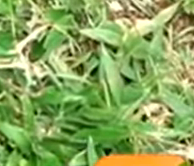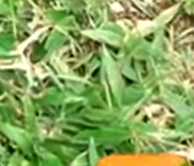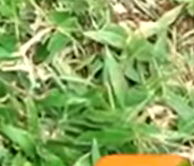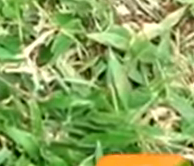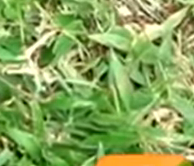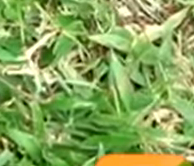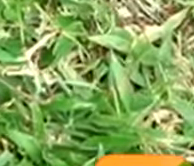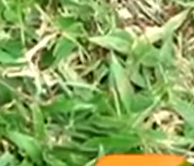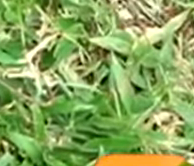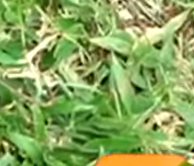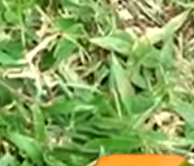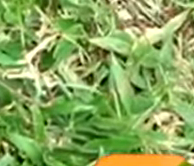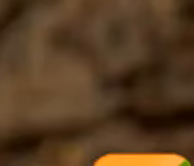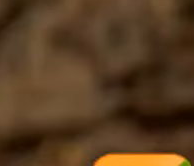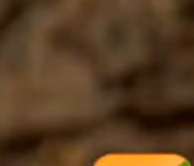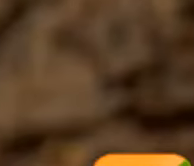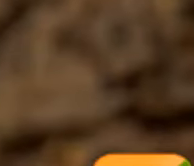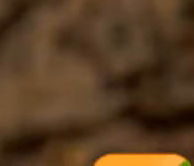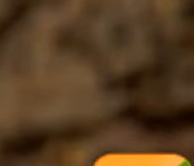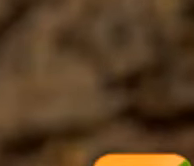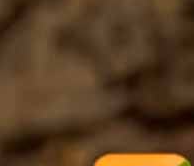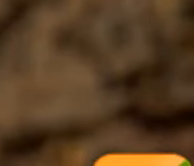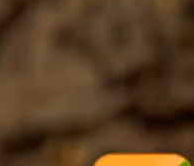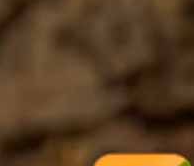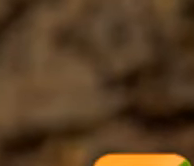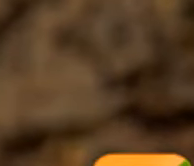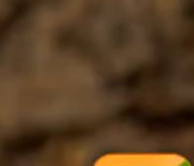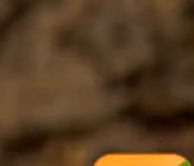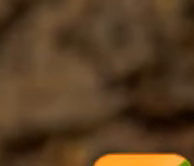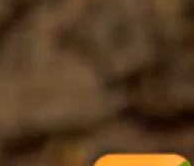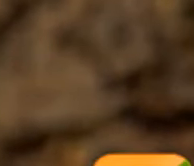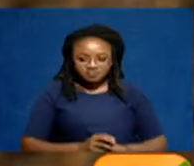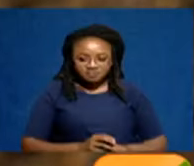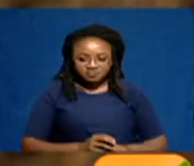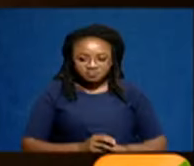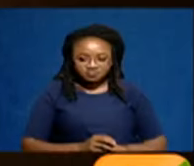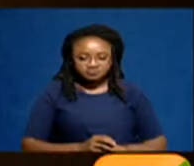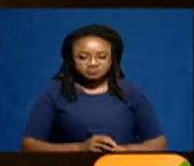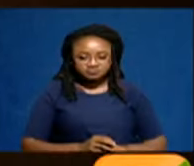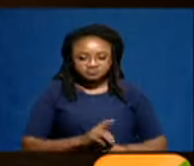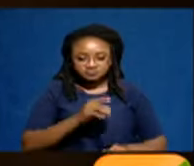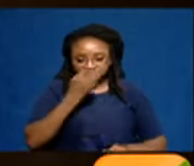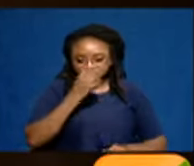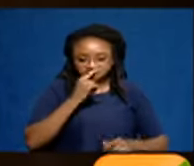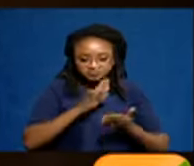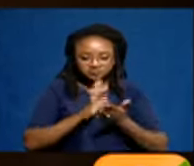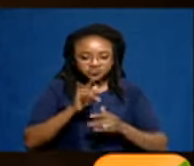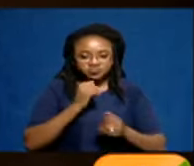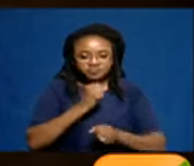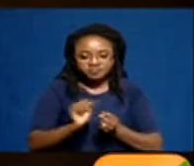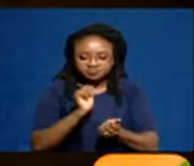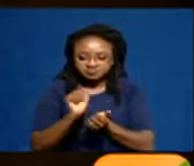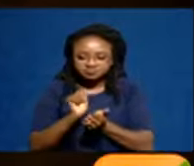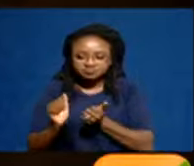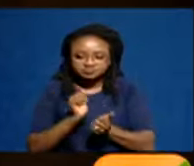NCPB facilities for further guidance. The head of state vowing to crack the whip on all those involved in the fake fertilizer syndicate.